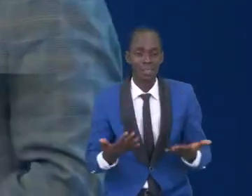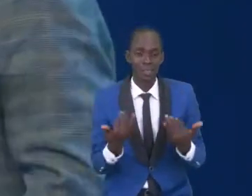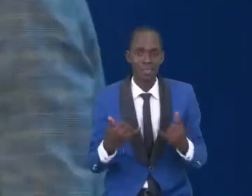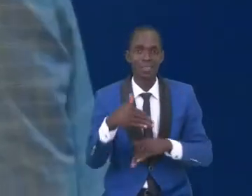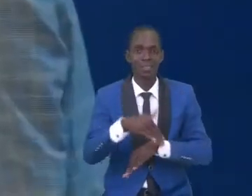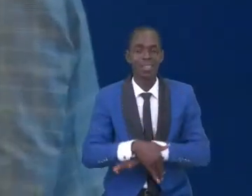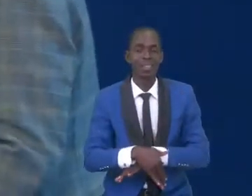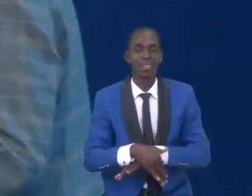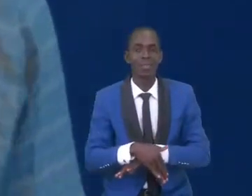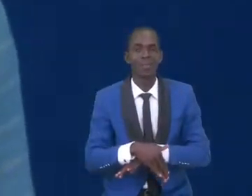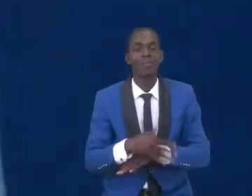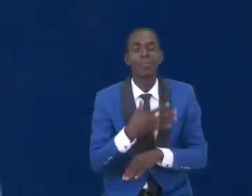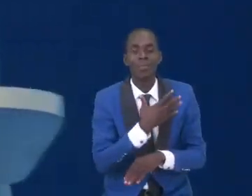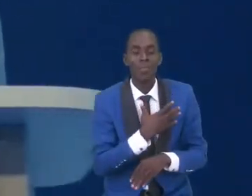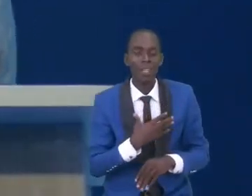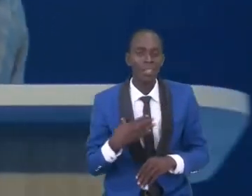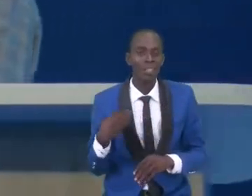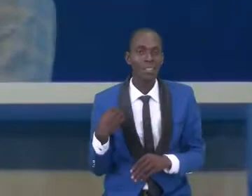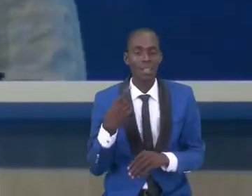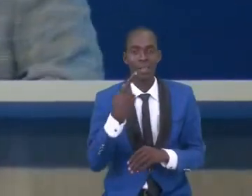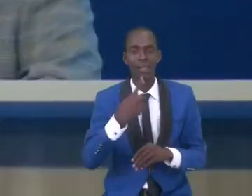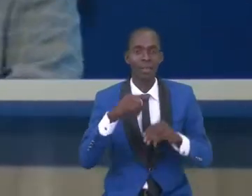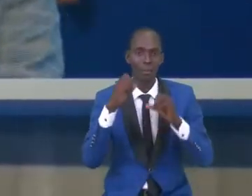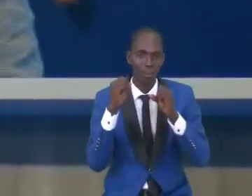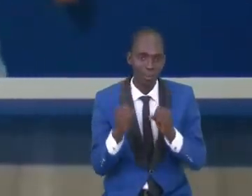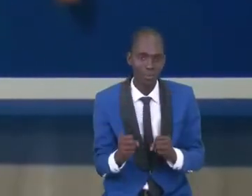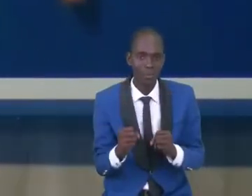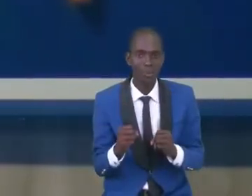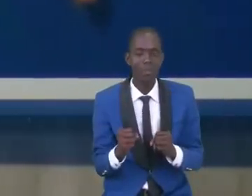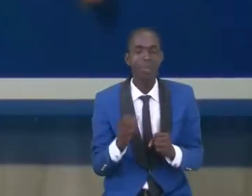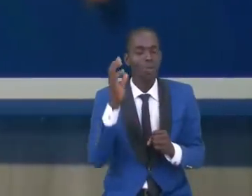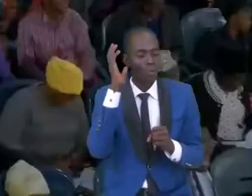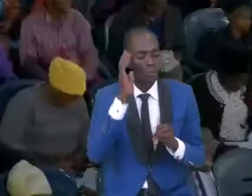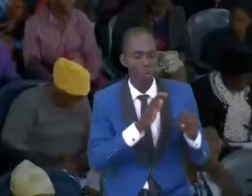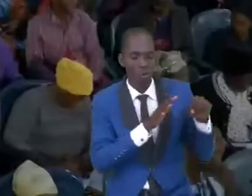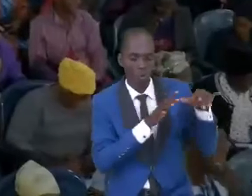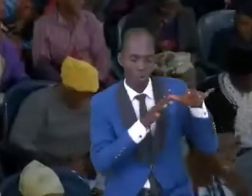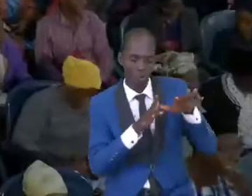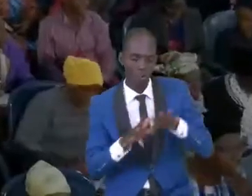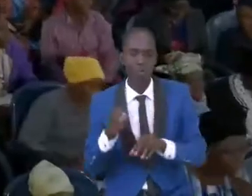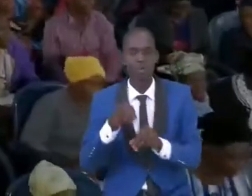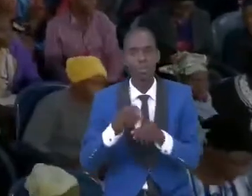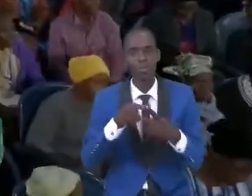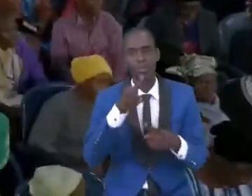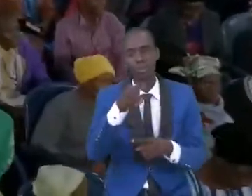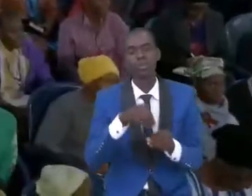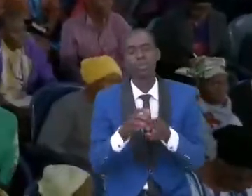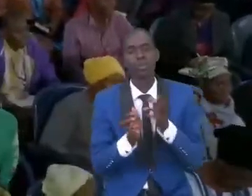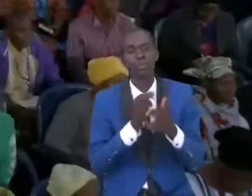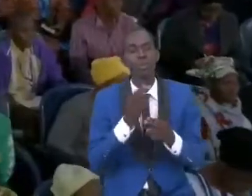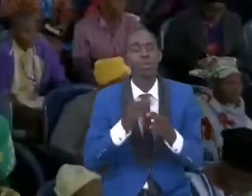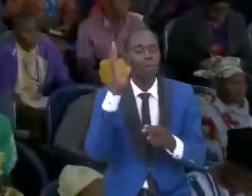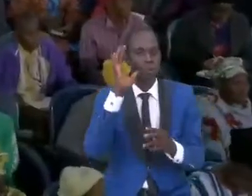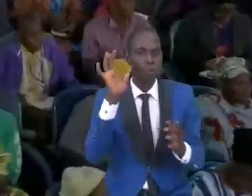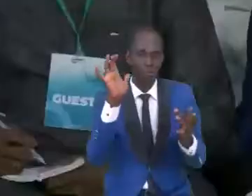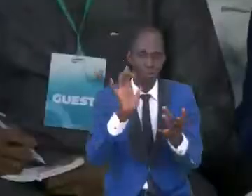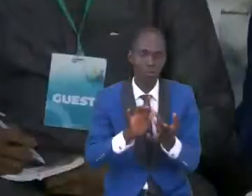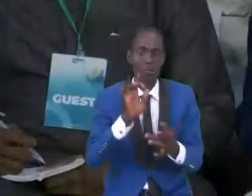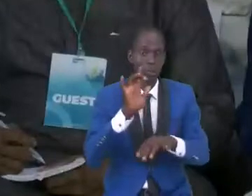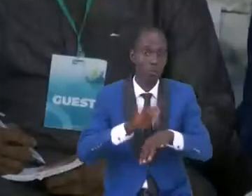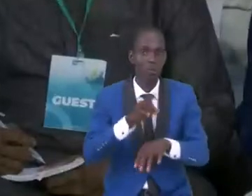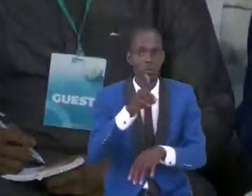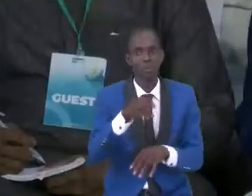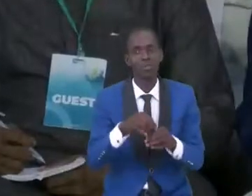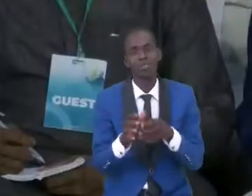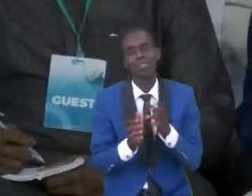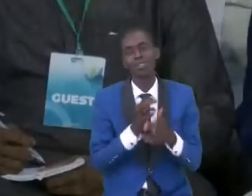tonight. Amen. And the power will flow to you. Amen. Will get to you. Amen. You